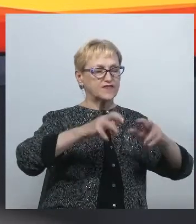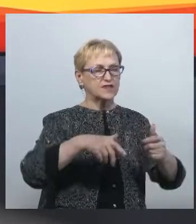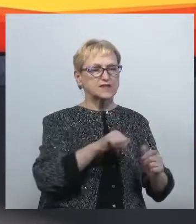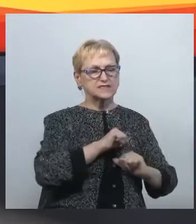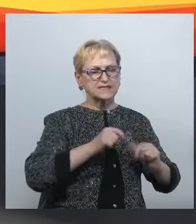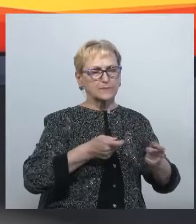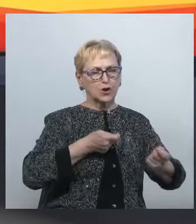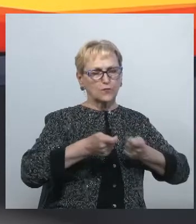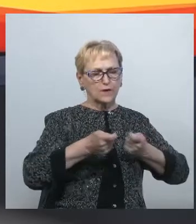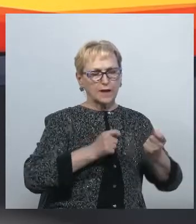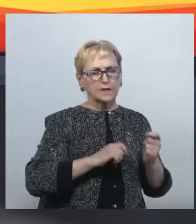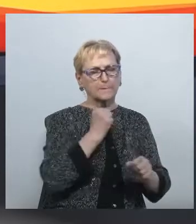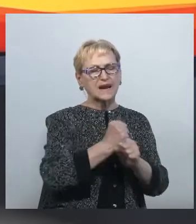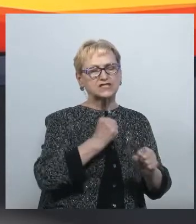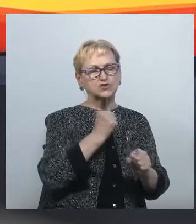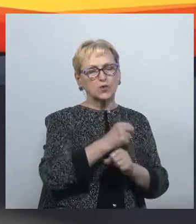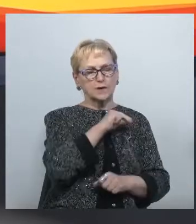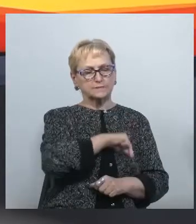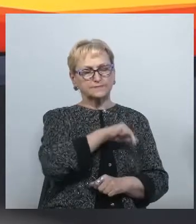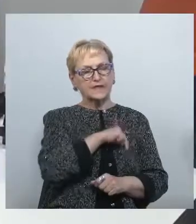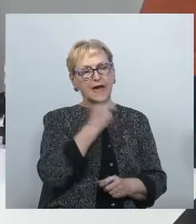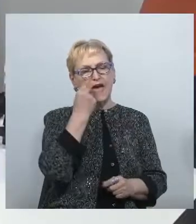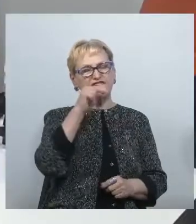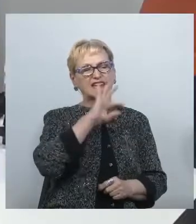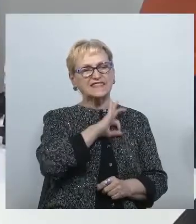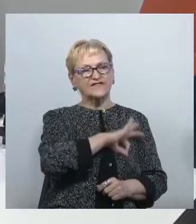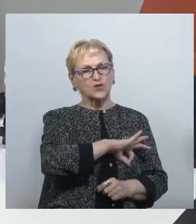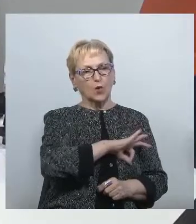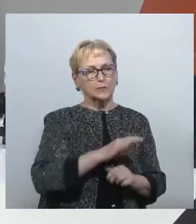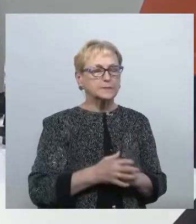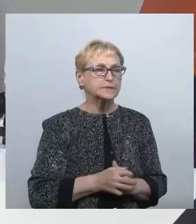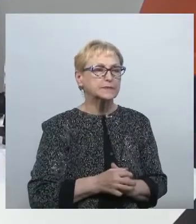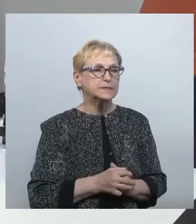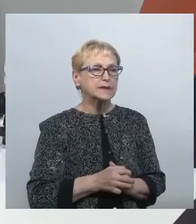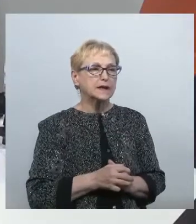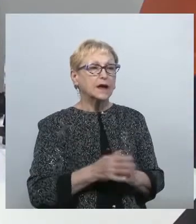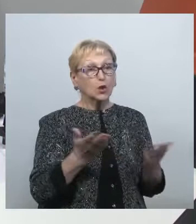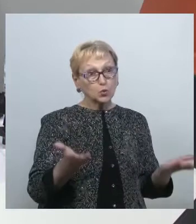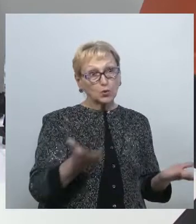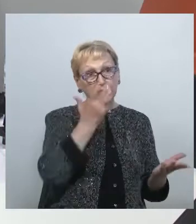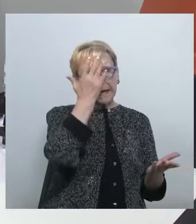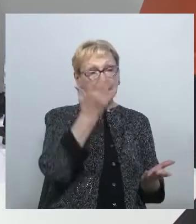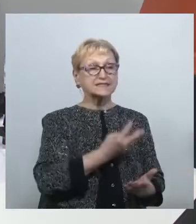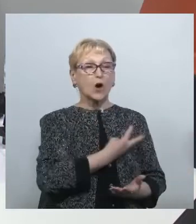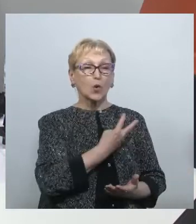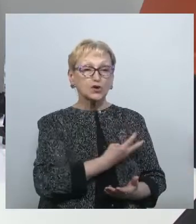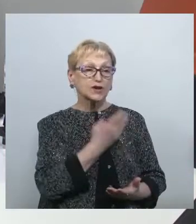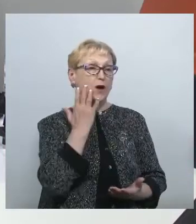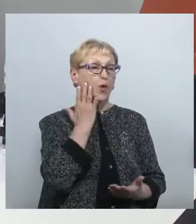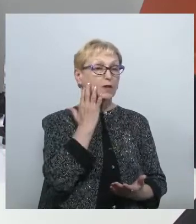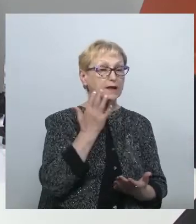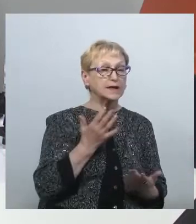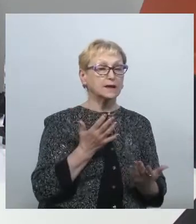world, are self-regulated and where self-regulations works efficiently. And from the point of view of encouraging, when